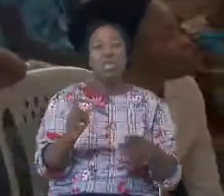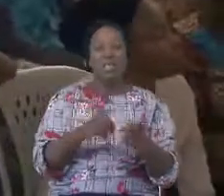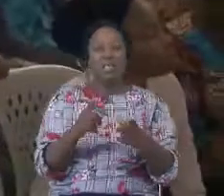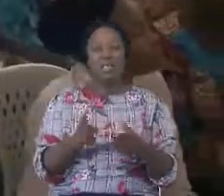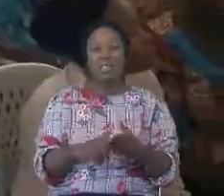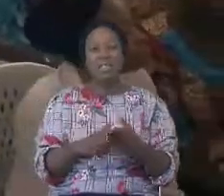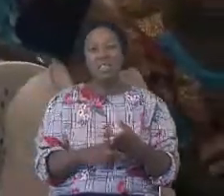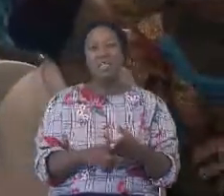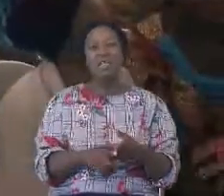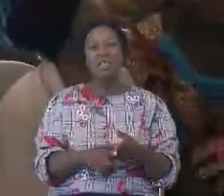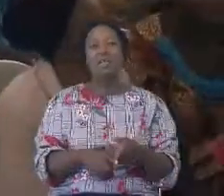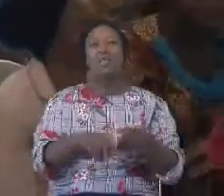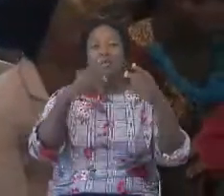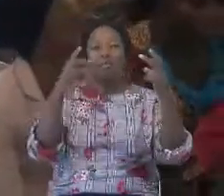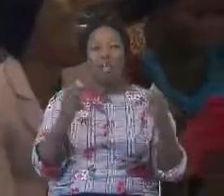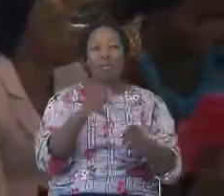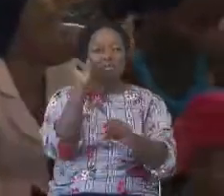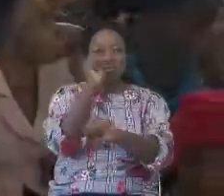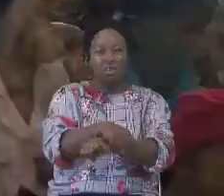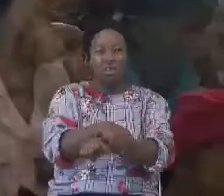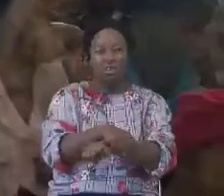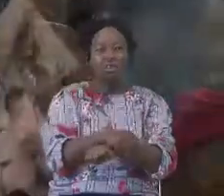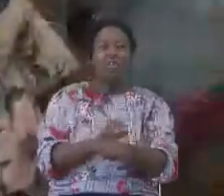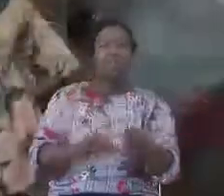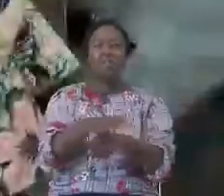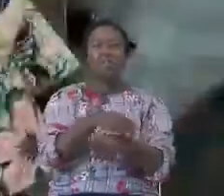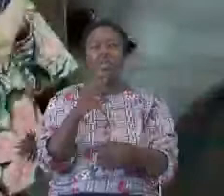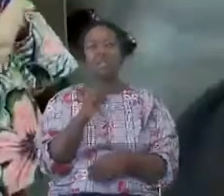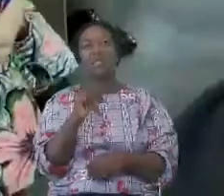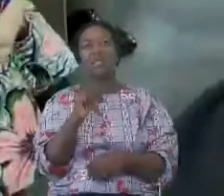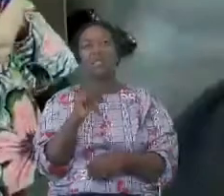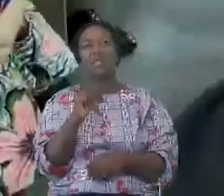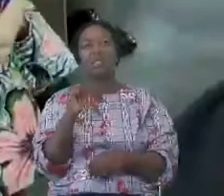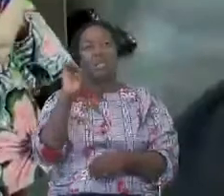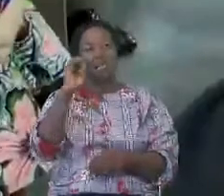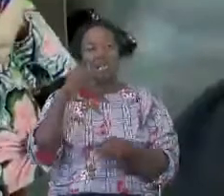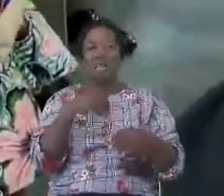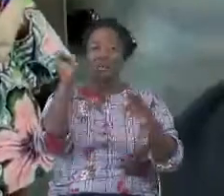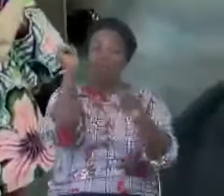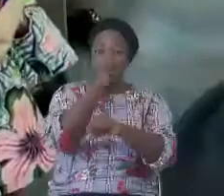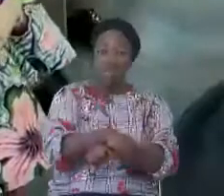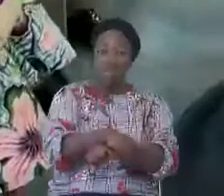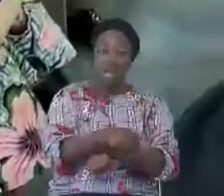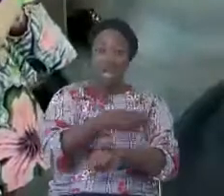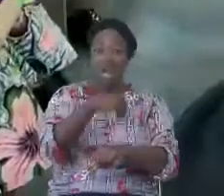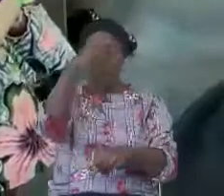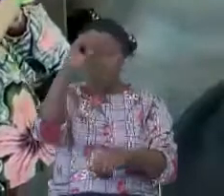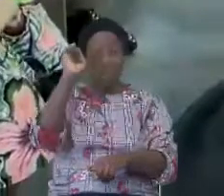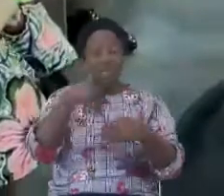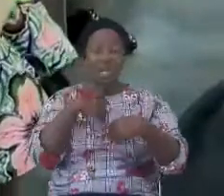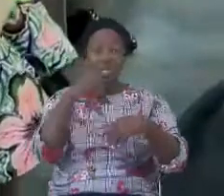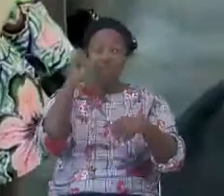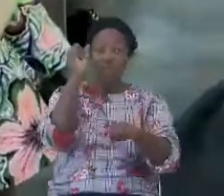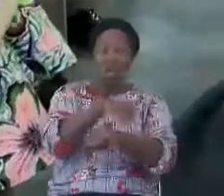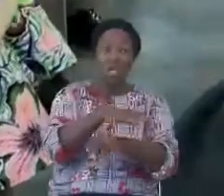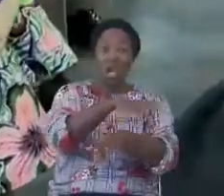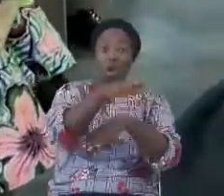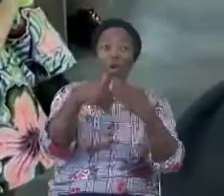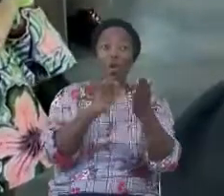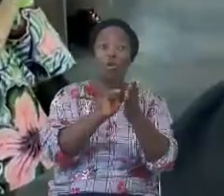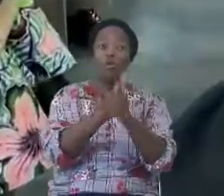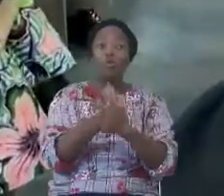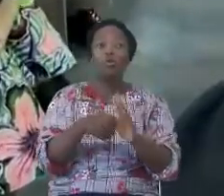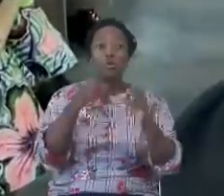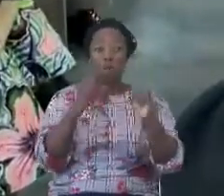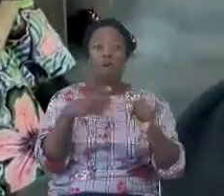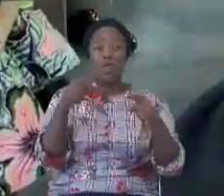them openly, triumphing over them in it. He has triumphed. And